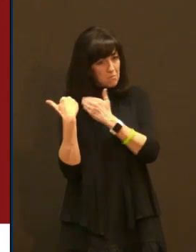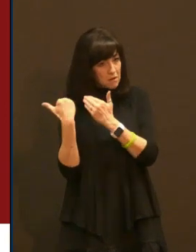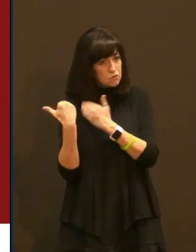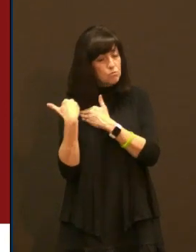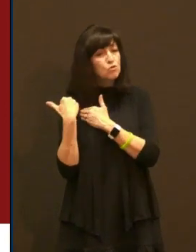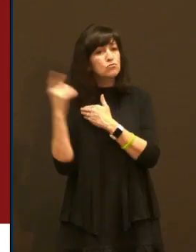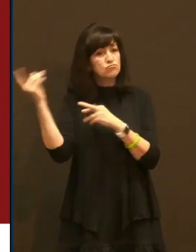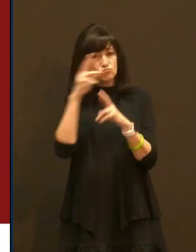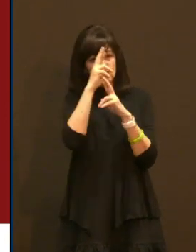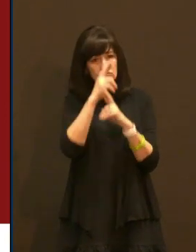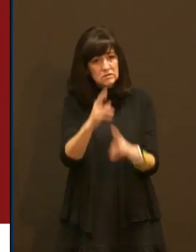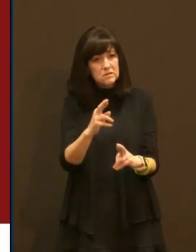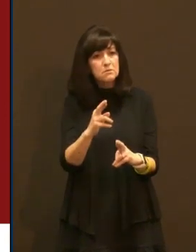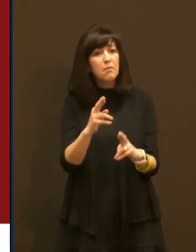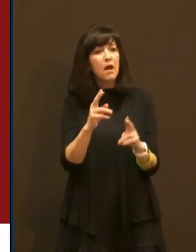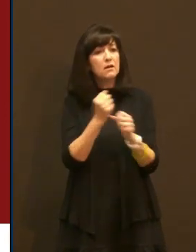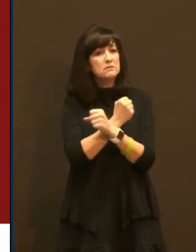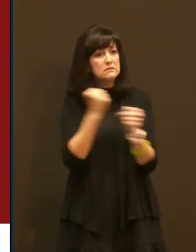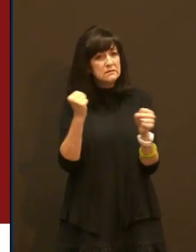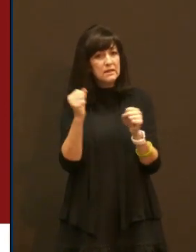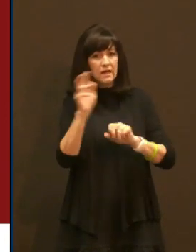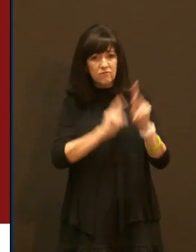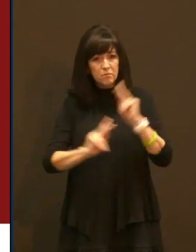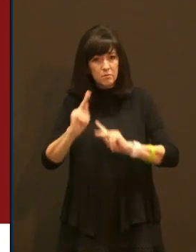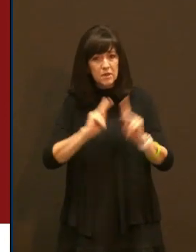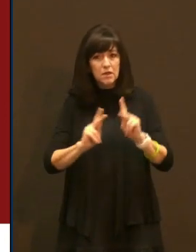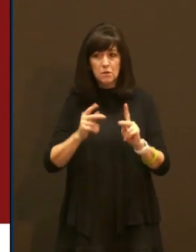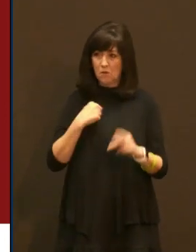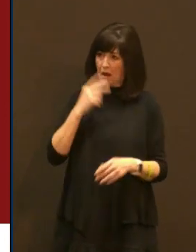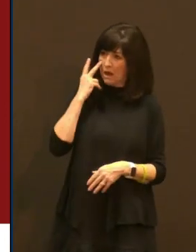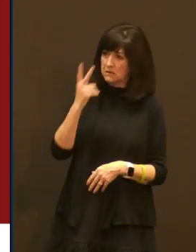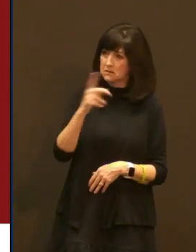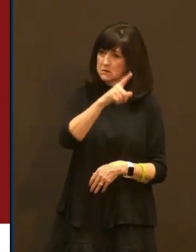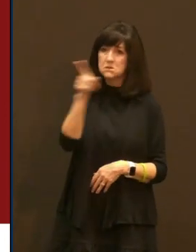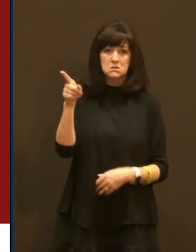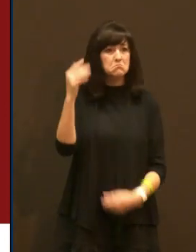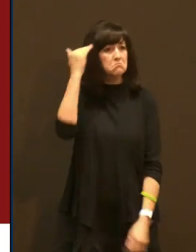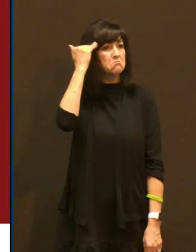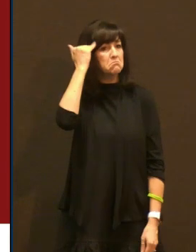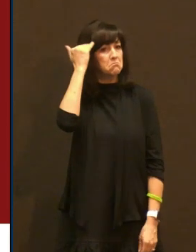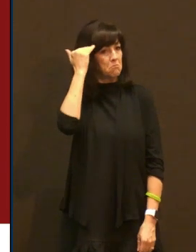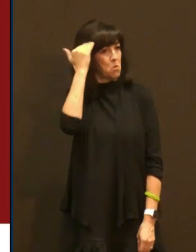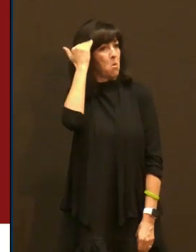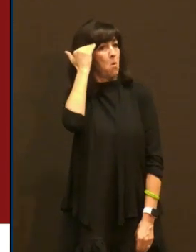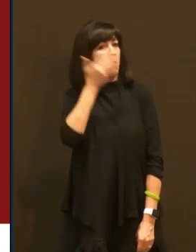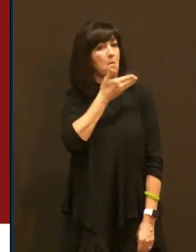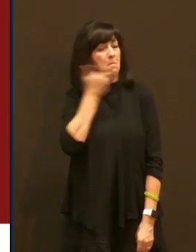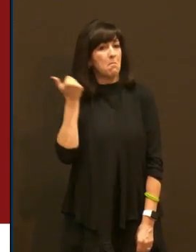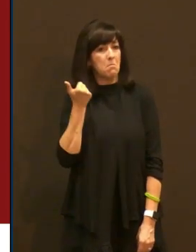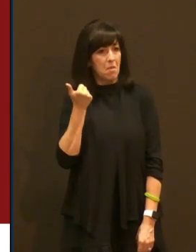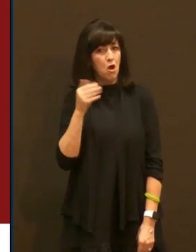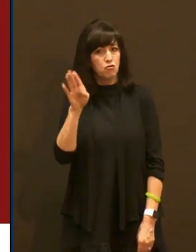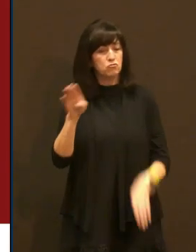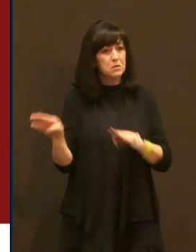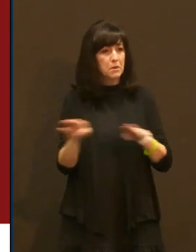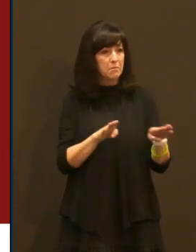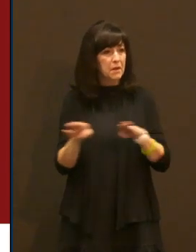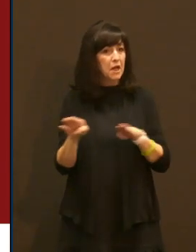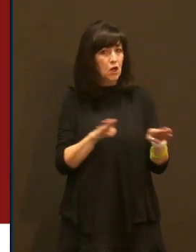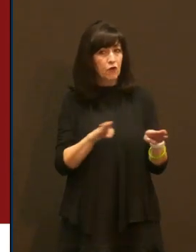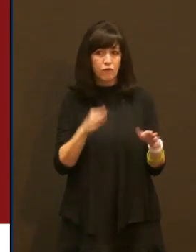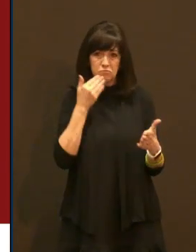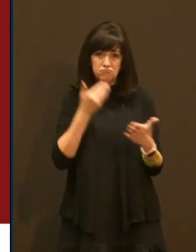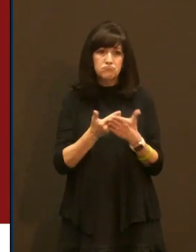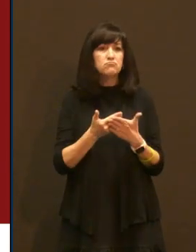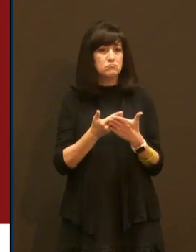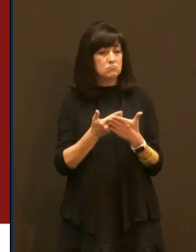and reflected an awareness of neighbors and everyone around you. And as a result, I